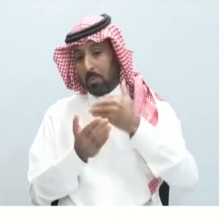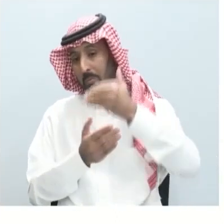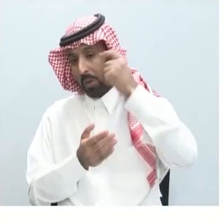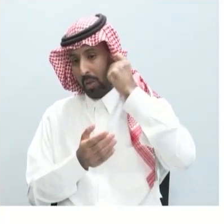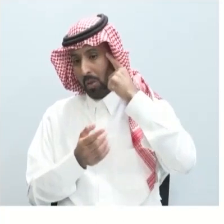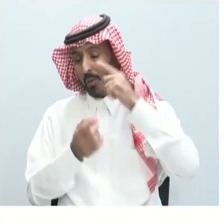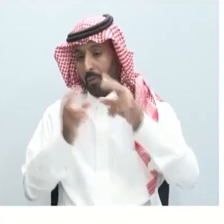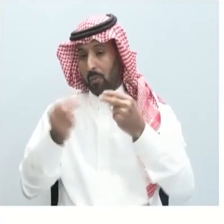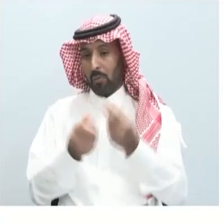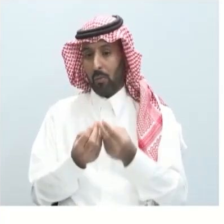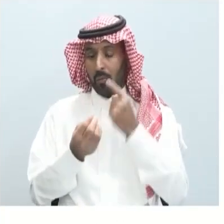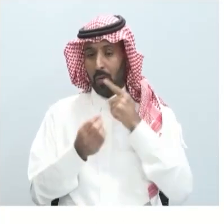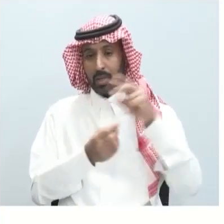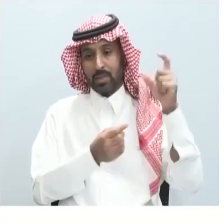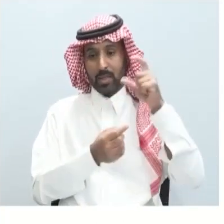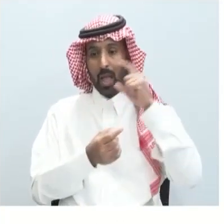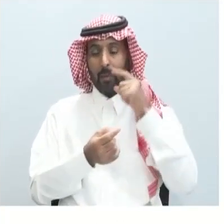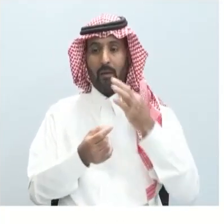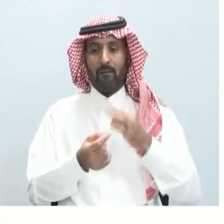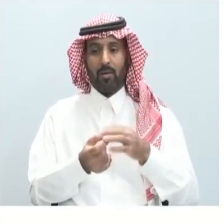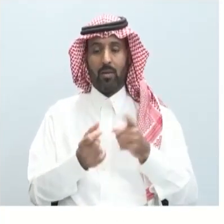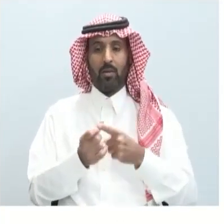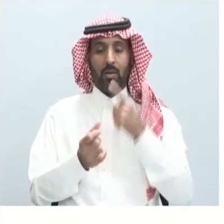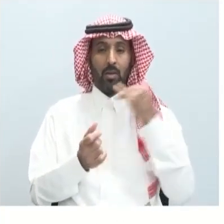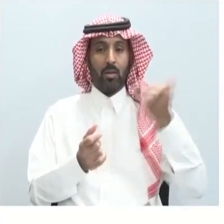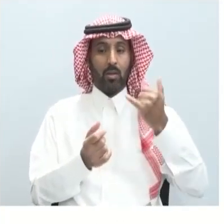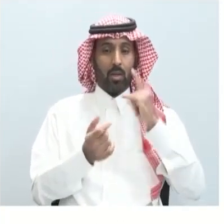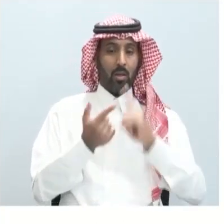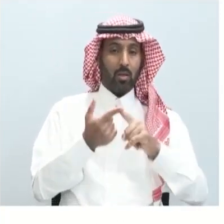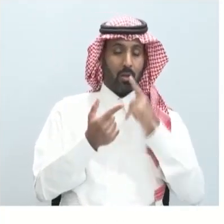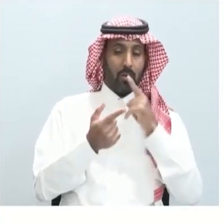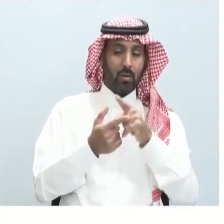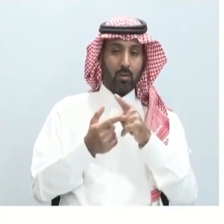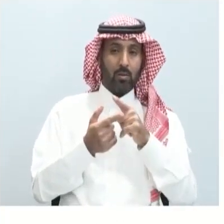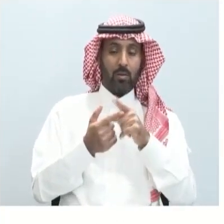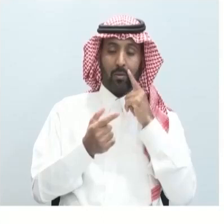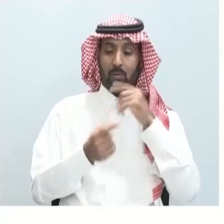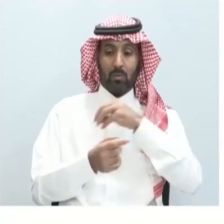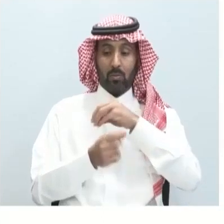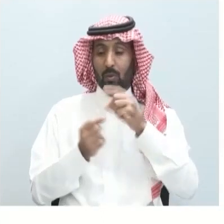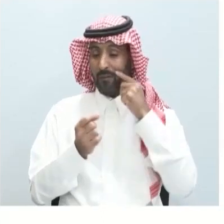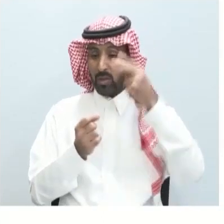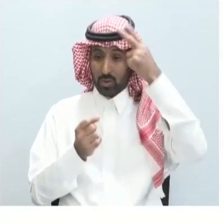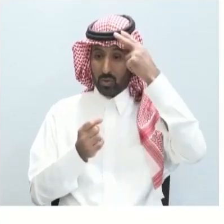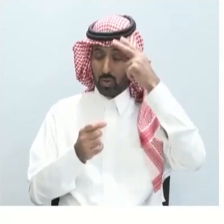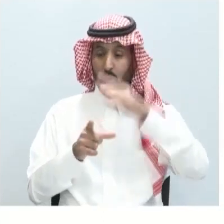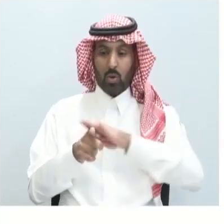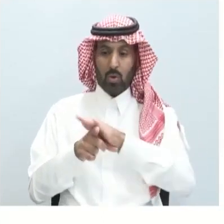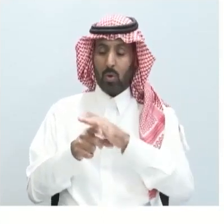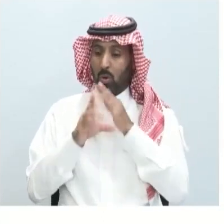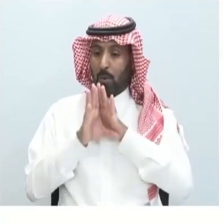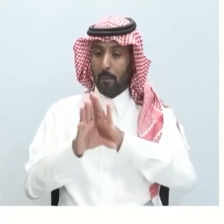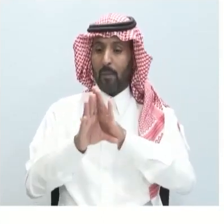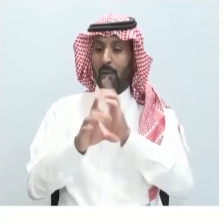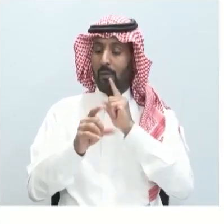talents of its people and their Islamic values. It is important, therefore, for the members of the Saudi society to be supported